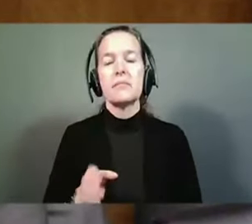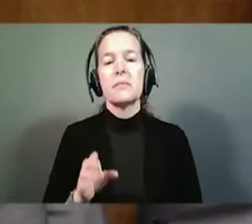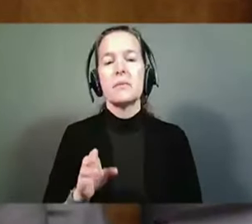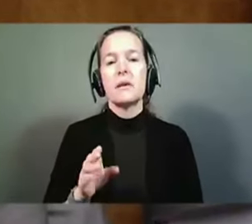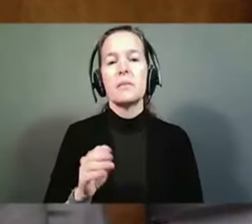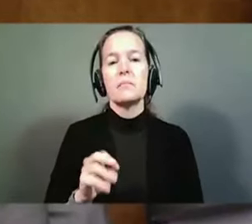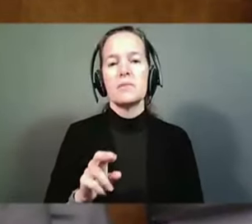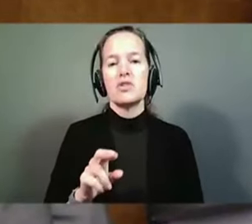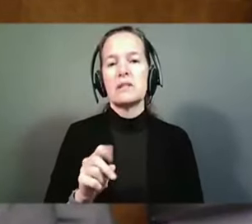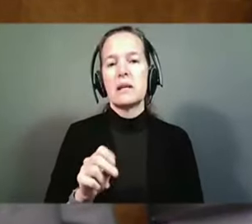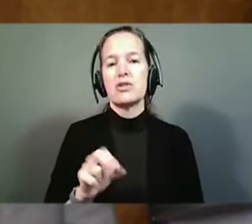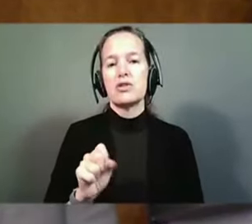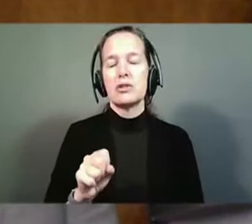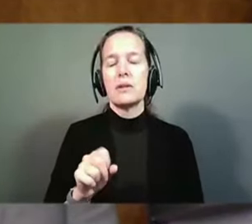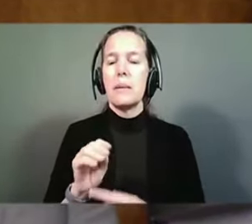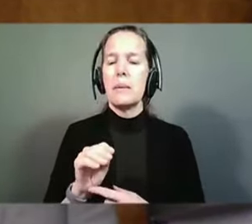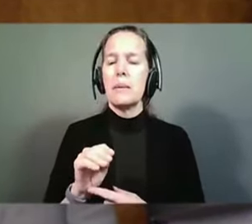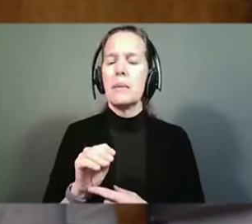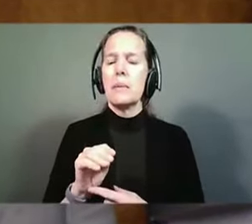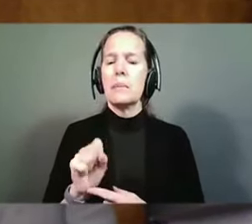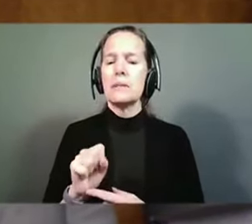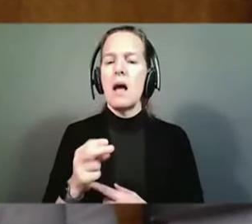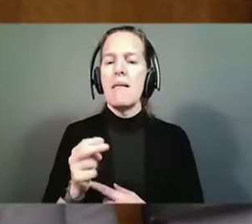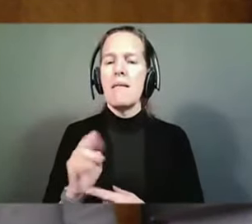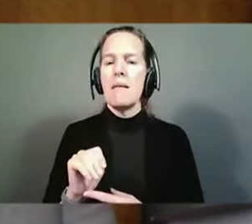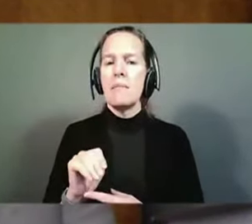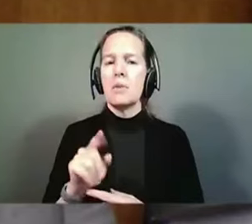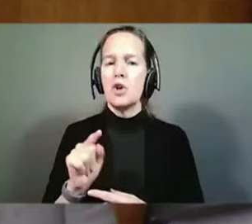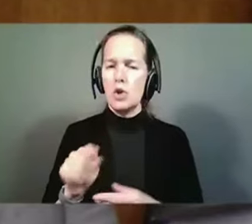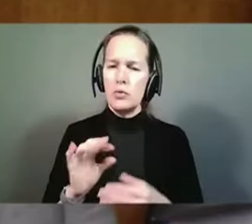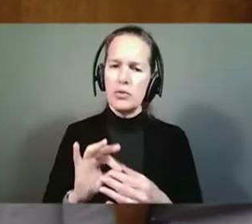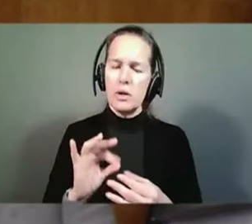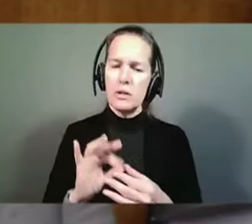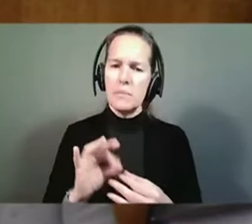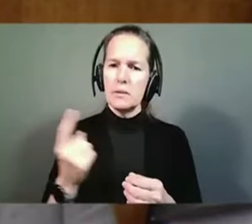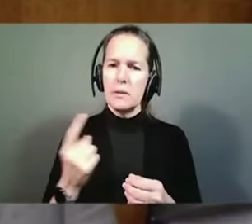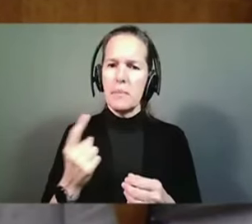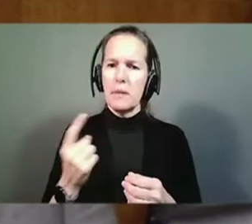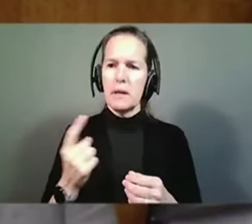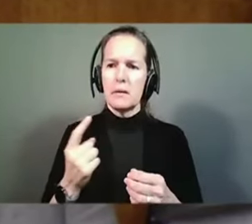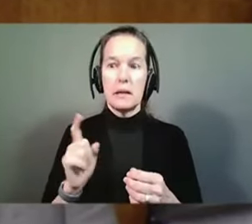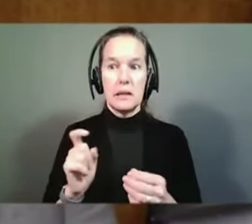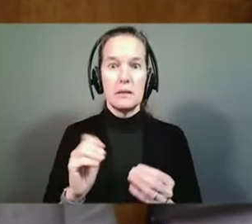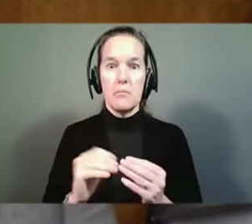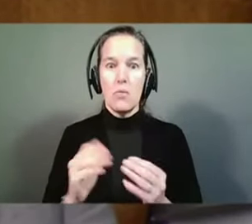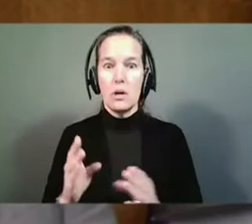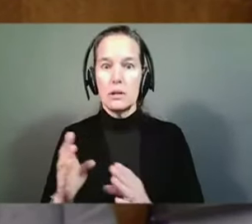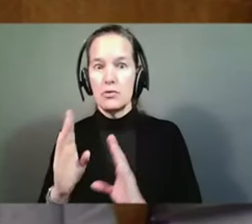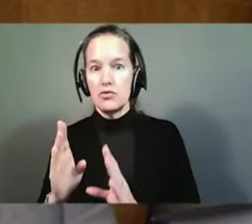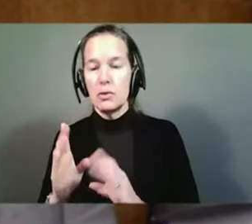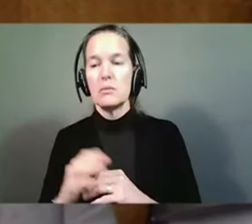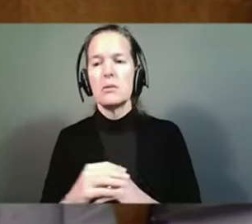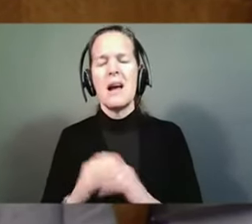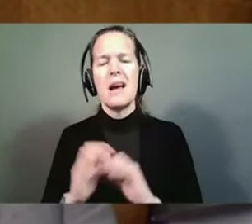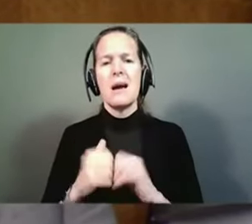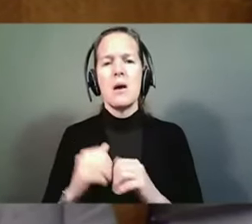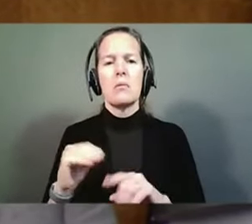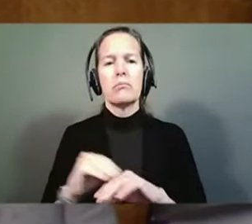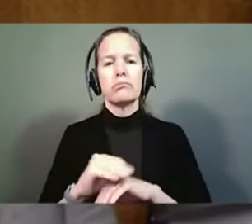introduced us to something I think gets even less attention than the overall crisis of long COVID, and that is how it impacts young people.